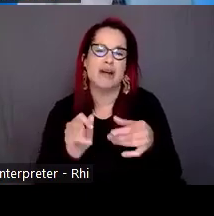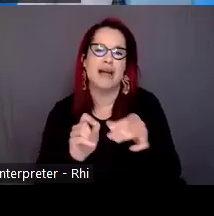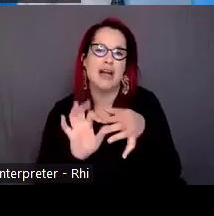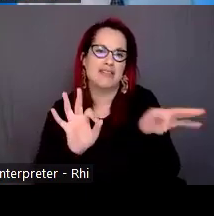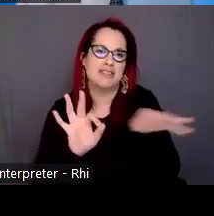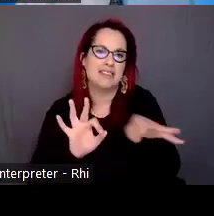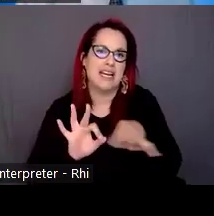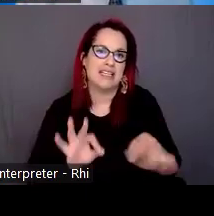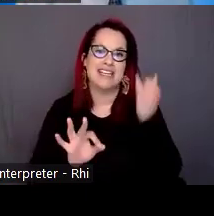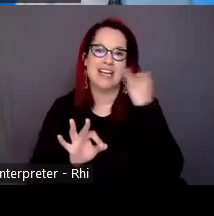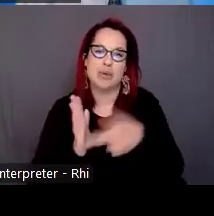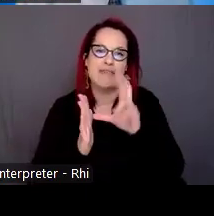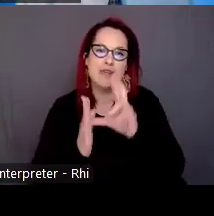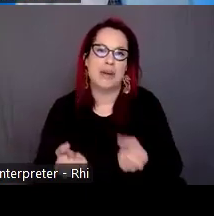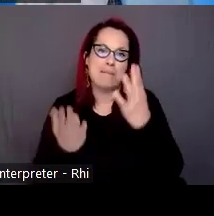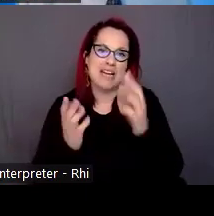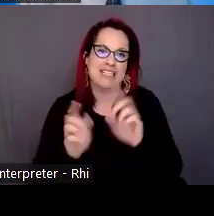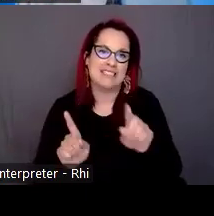NOFOs in one study section.